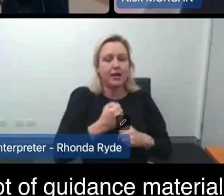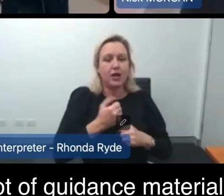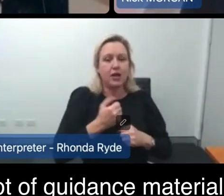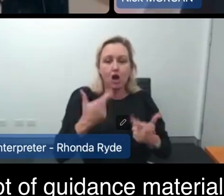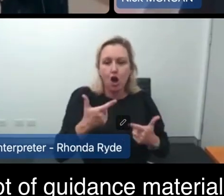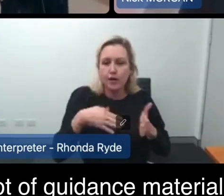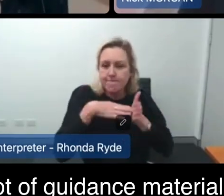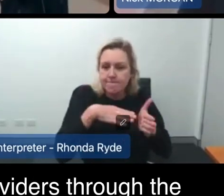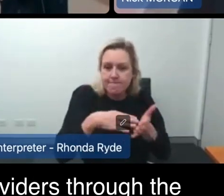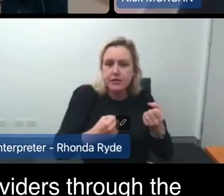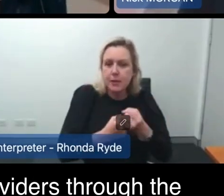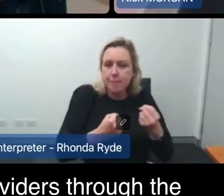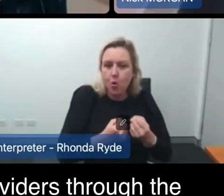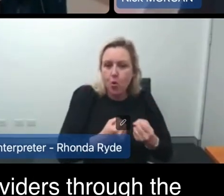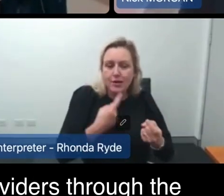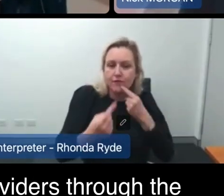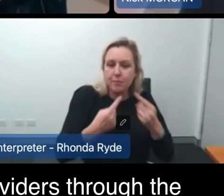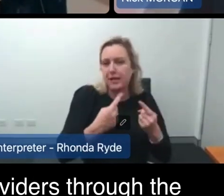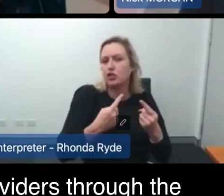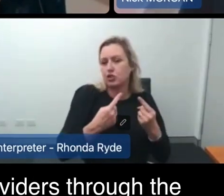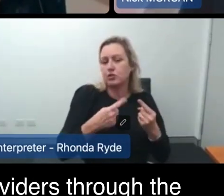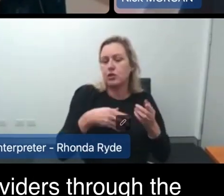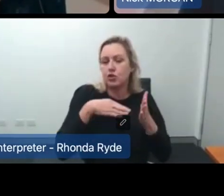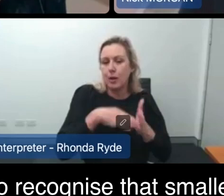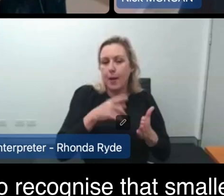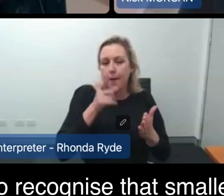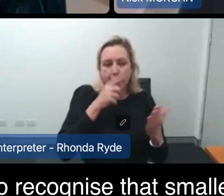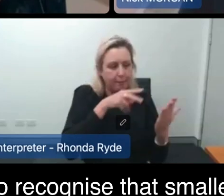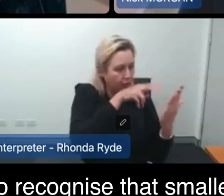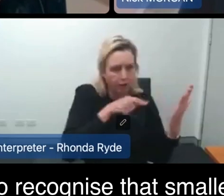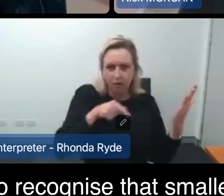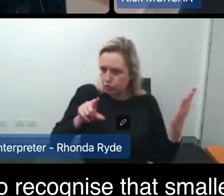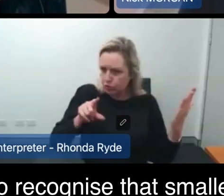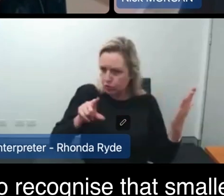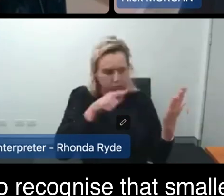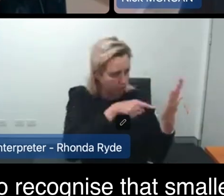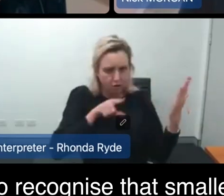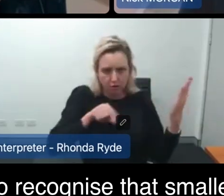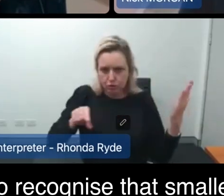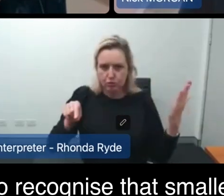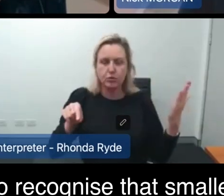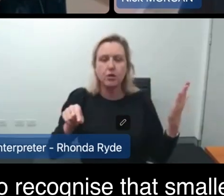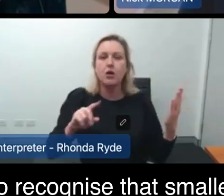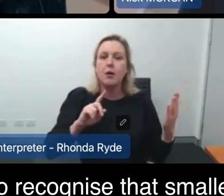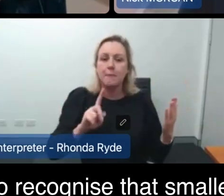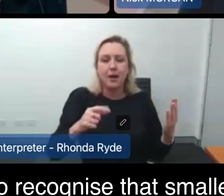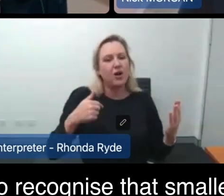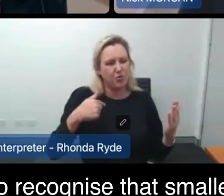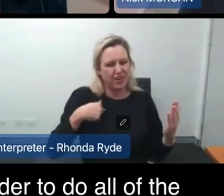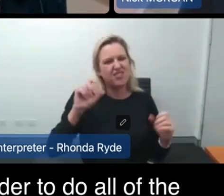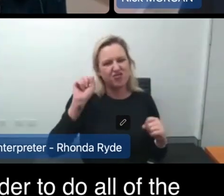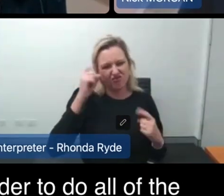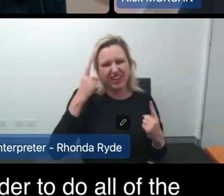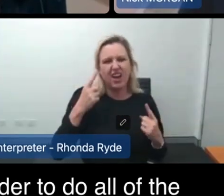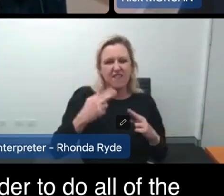guidance, material and support to help providers through the application process. But we do recognise that